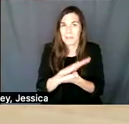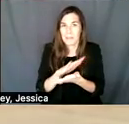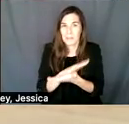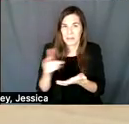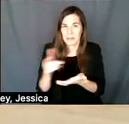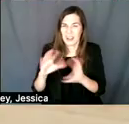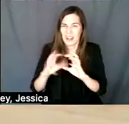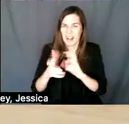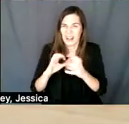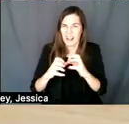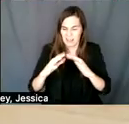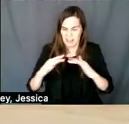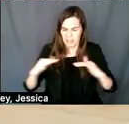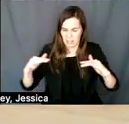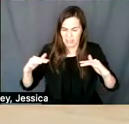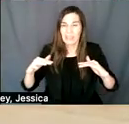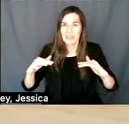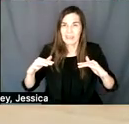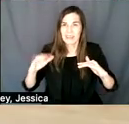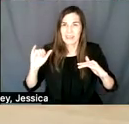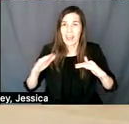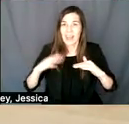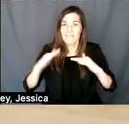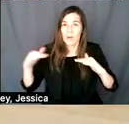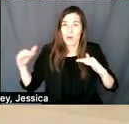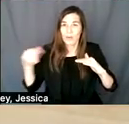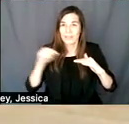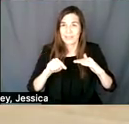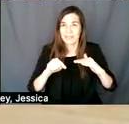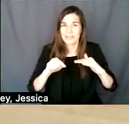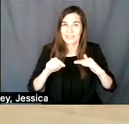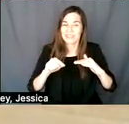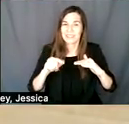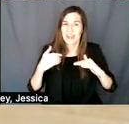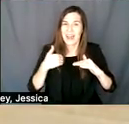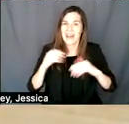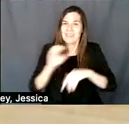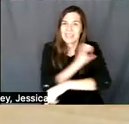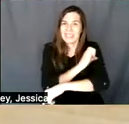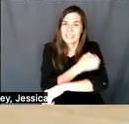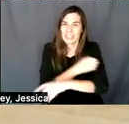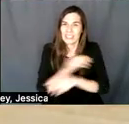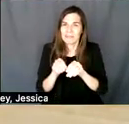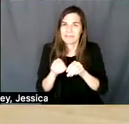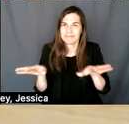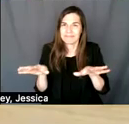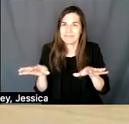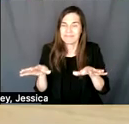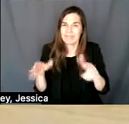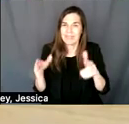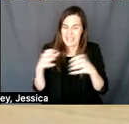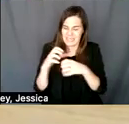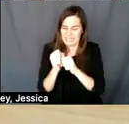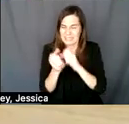this disordered network of folds. These mountains and valleys have formed to dissipate energy in a highly compressed system. In this case,